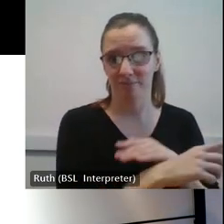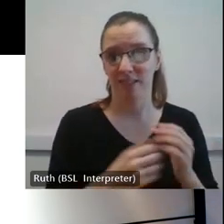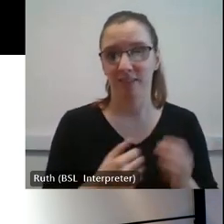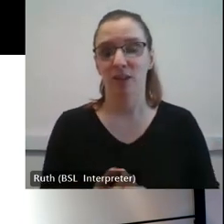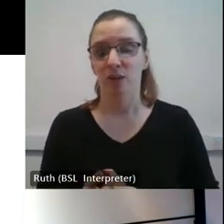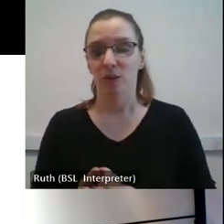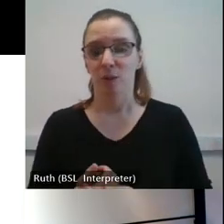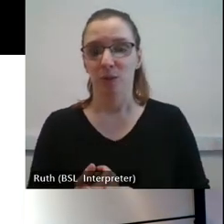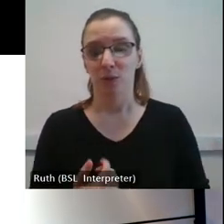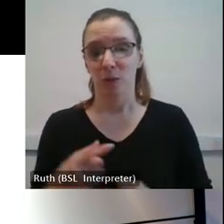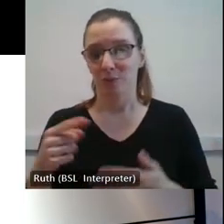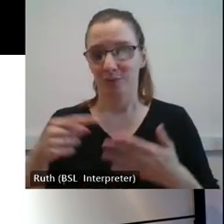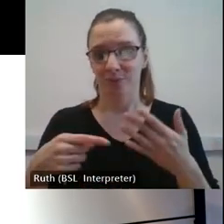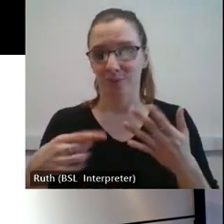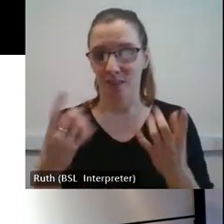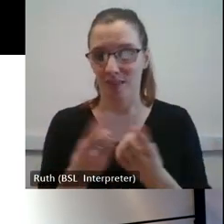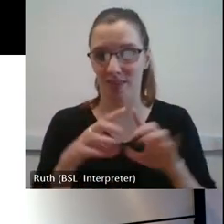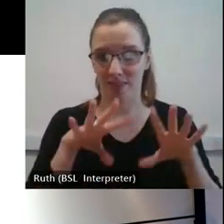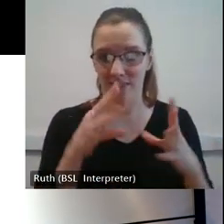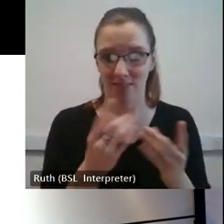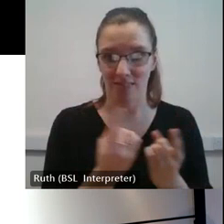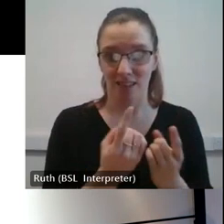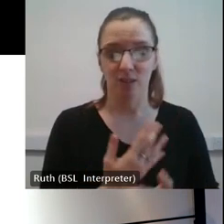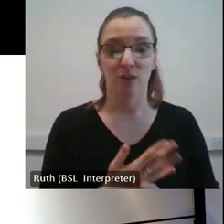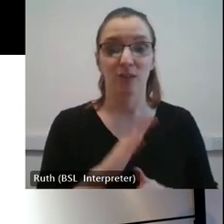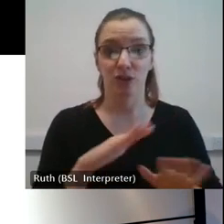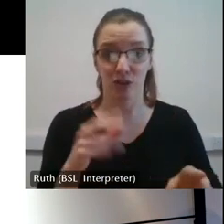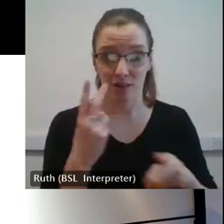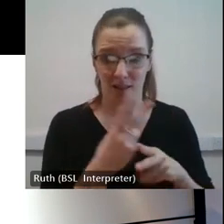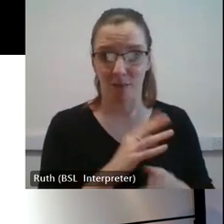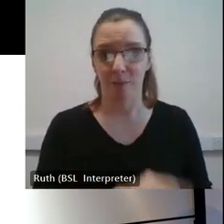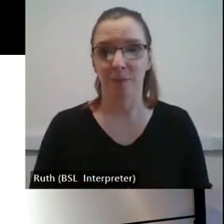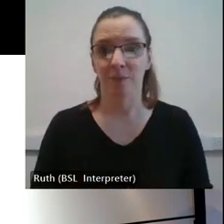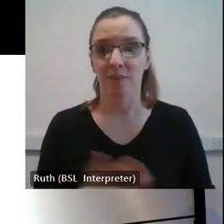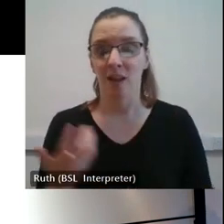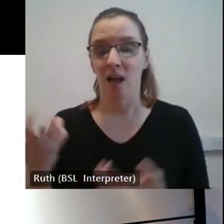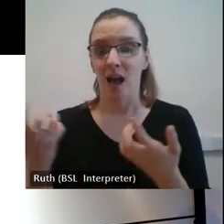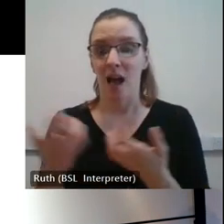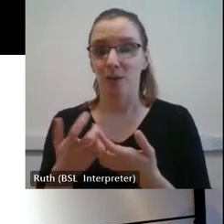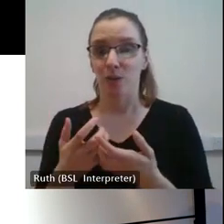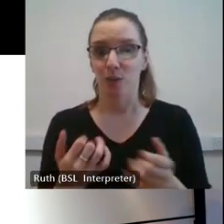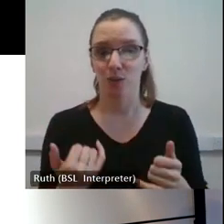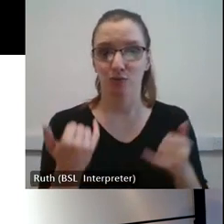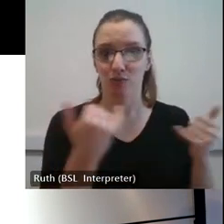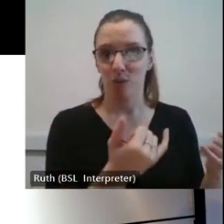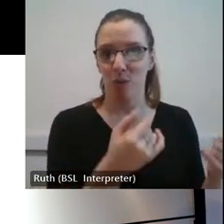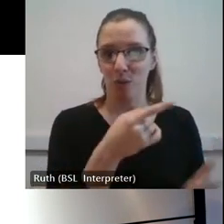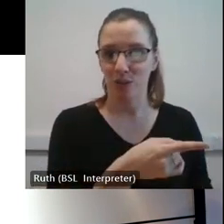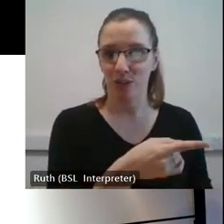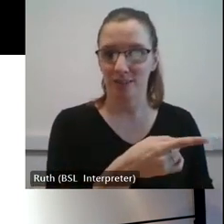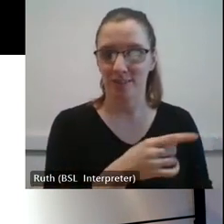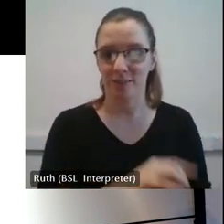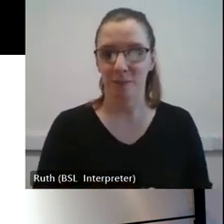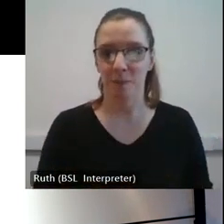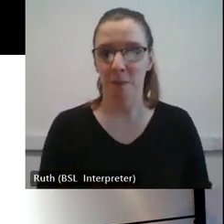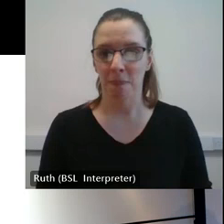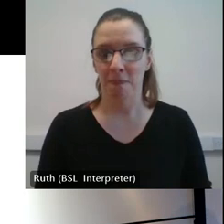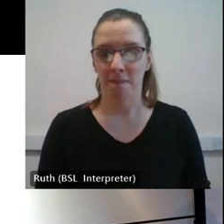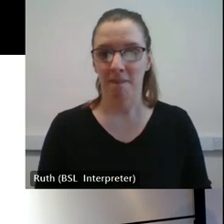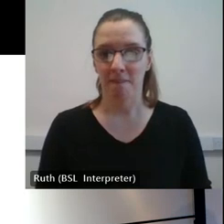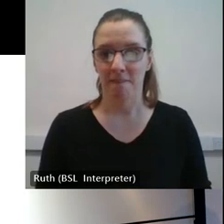So that's childcare. How do you also reward or remunerate someone who